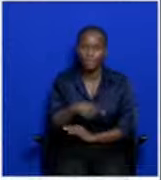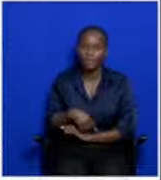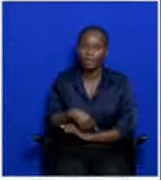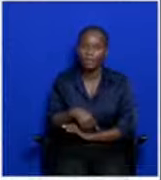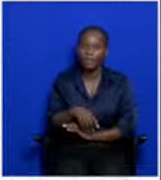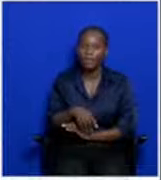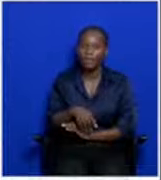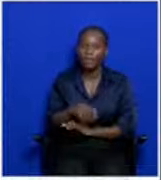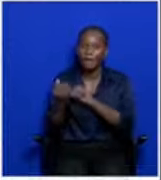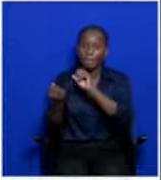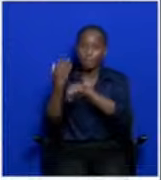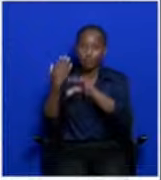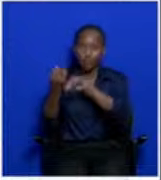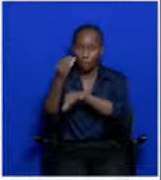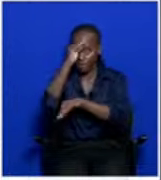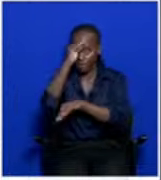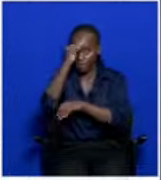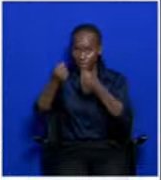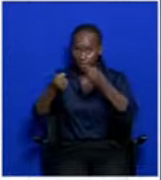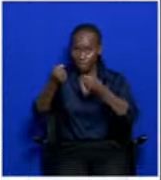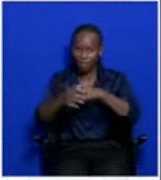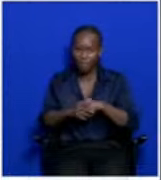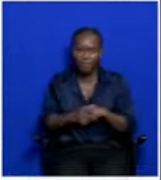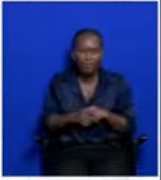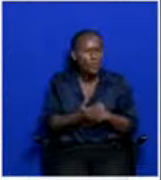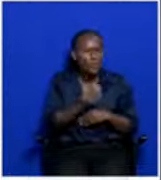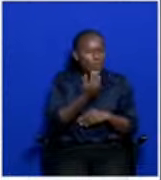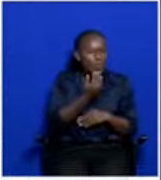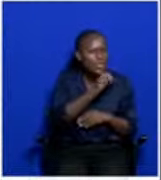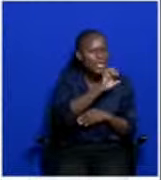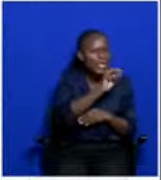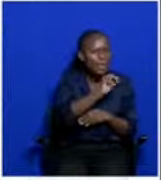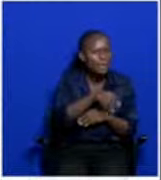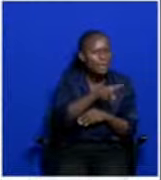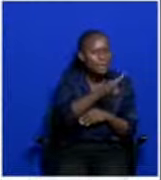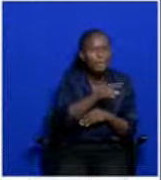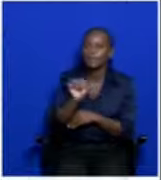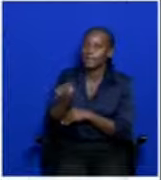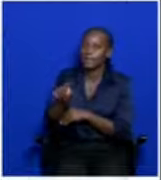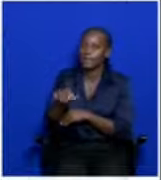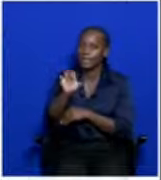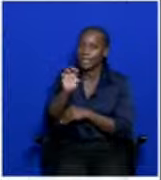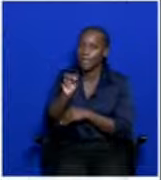By Metropolis, you mean EMPD? EMPD. Oh, yes. Please continue.